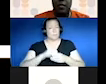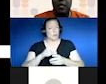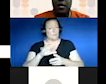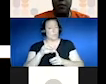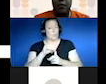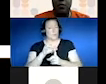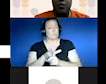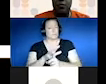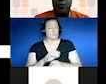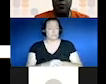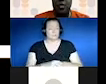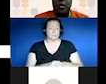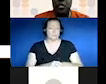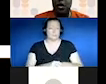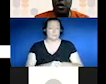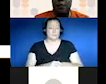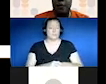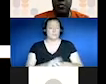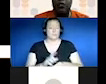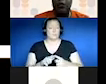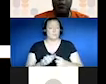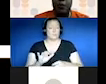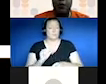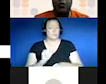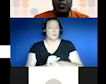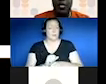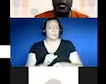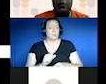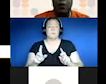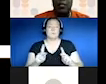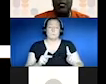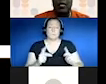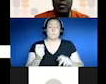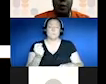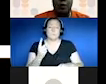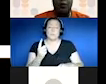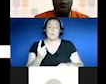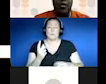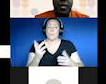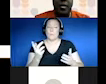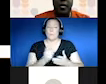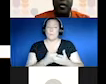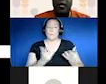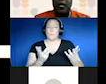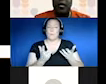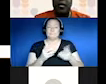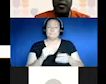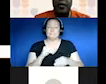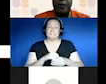orientation to their job, is so that people understand what's in their community.